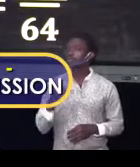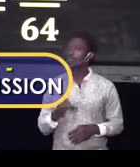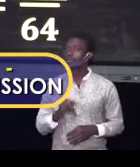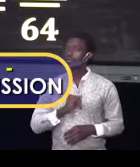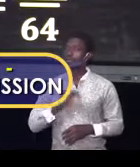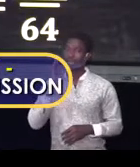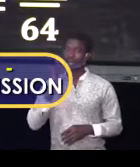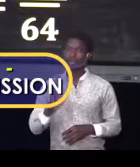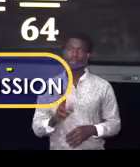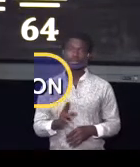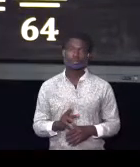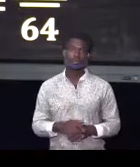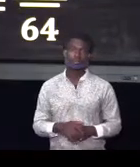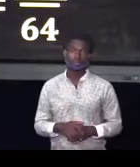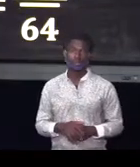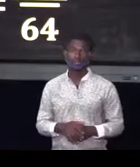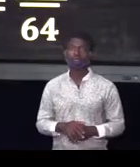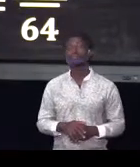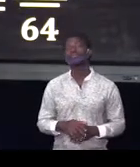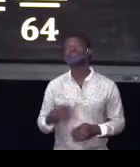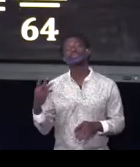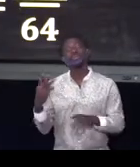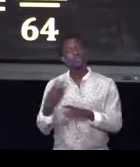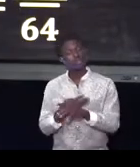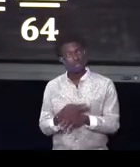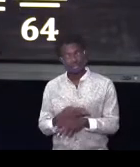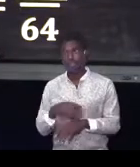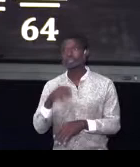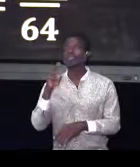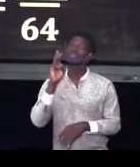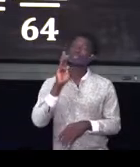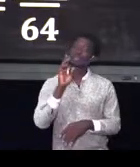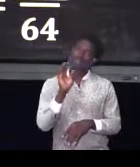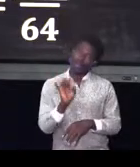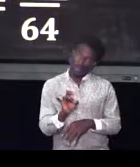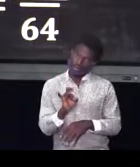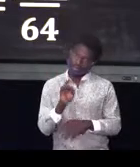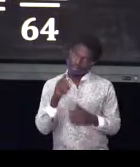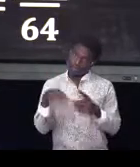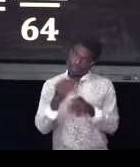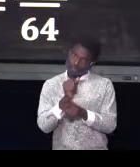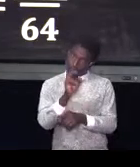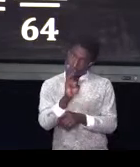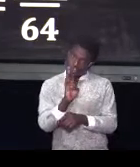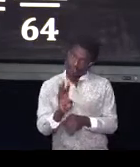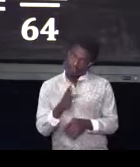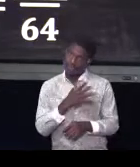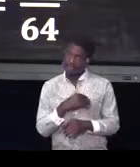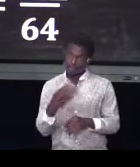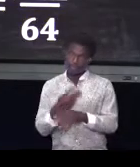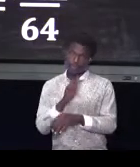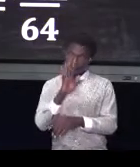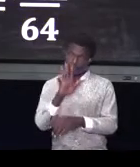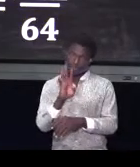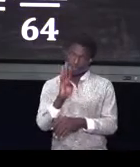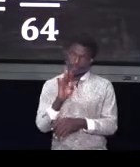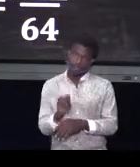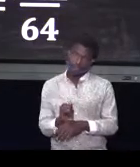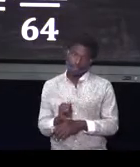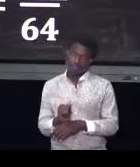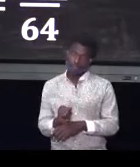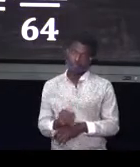Because I would have scaled up 8 by 8 to get 64. 8 times 8 gives me 64. Then I will multiply 5 by 8. Did you get it